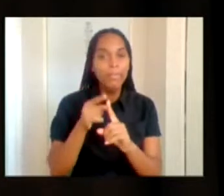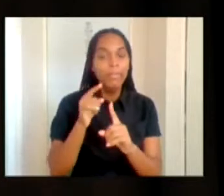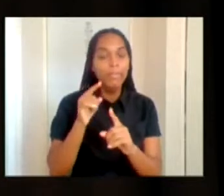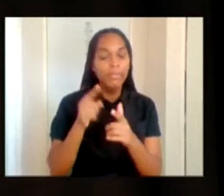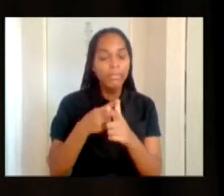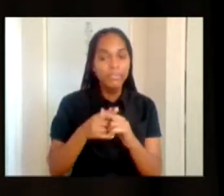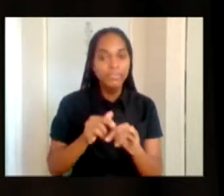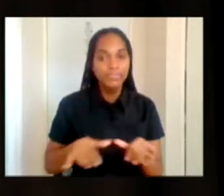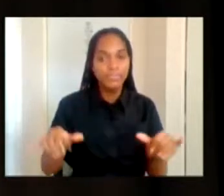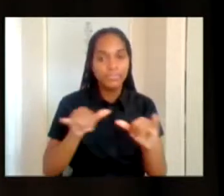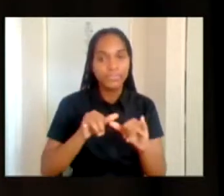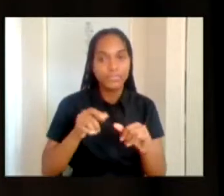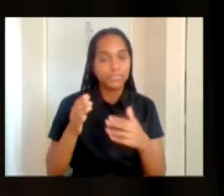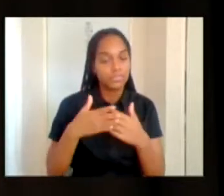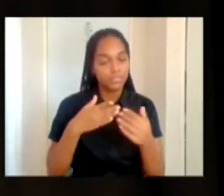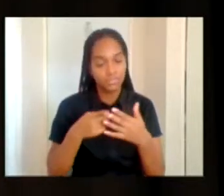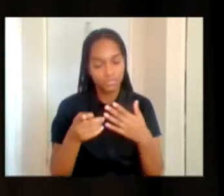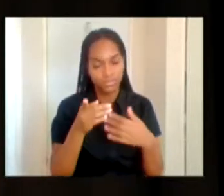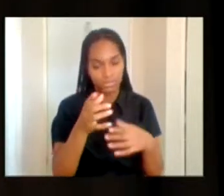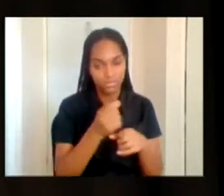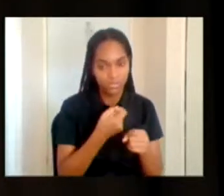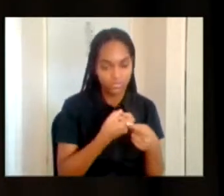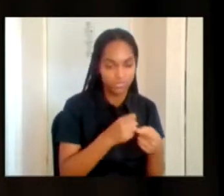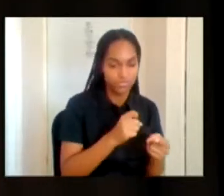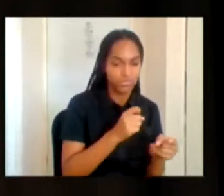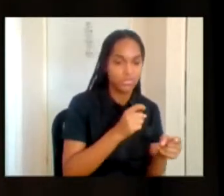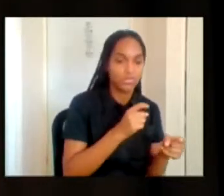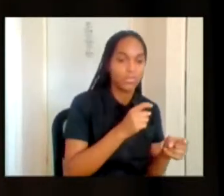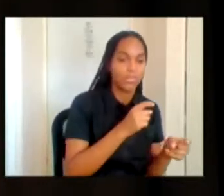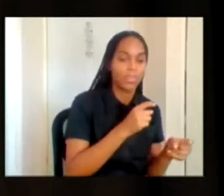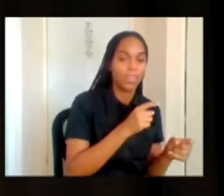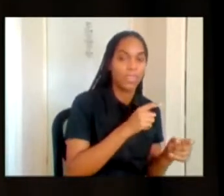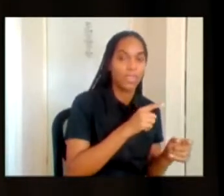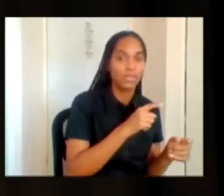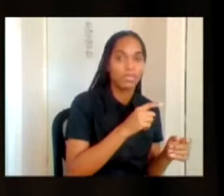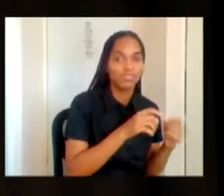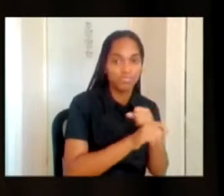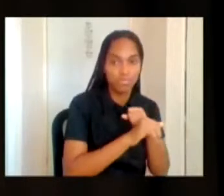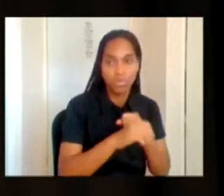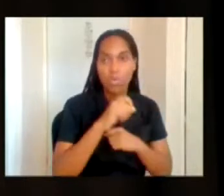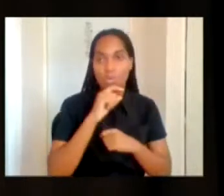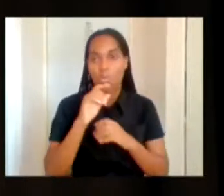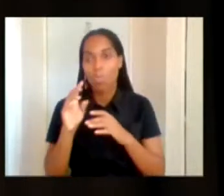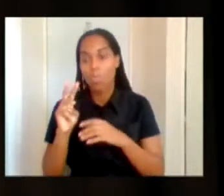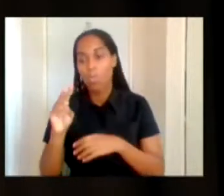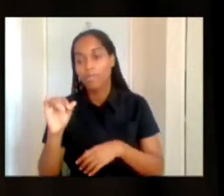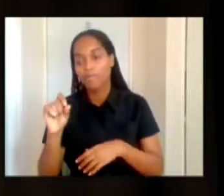whether, you get it from, original data, you get it from the broadcast or Wi-Fi or whatever.